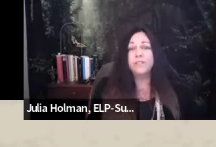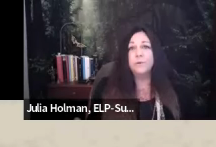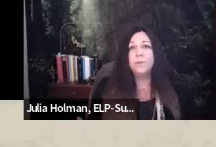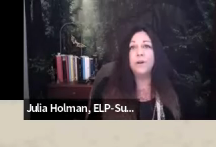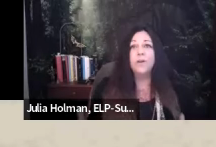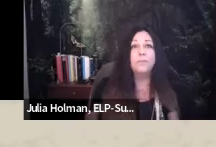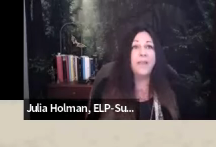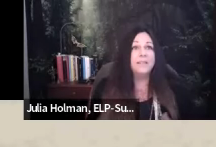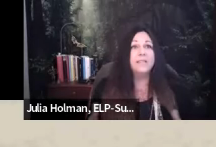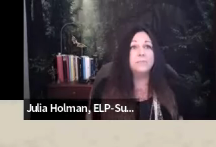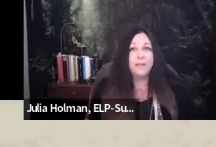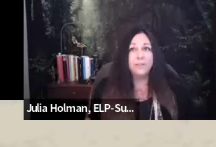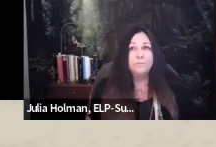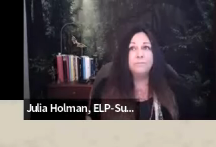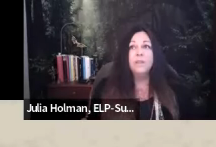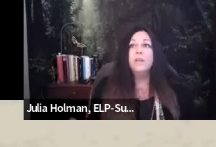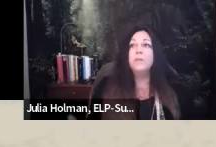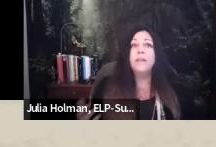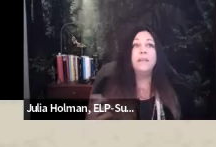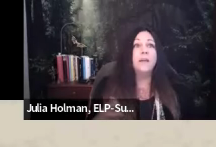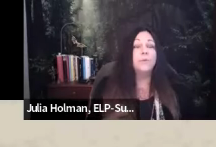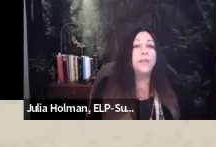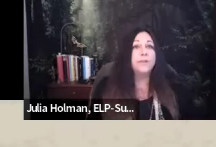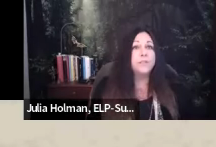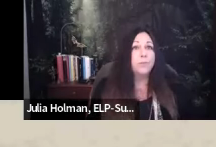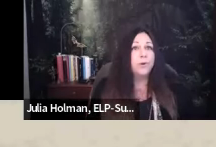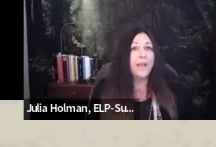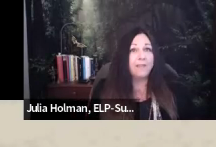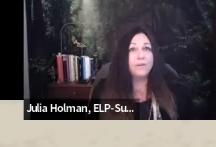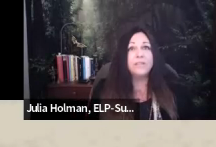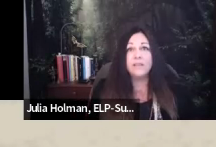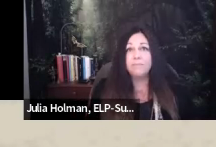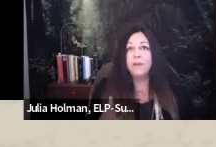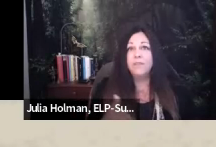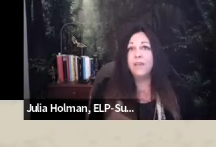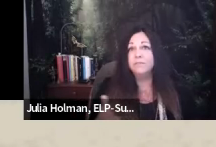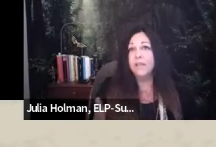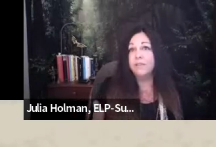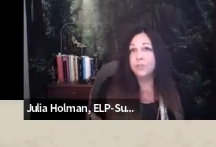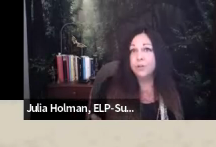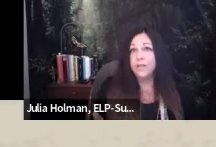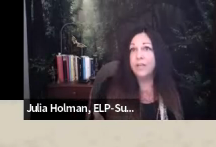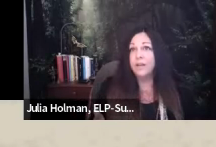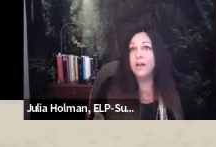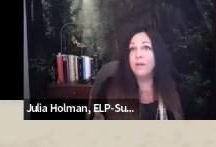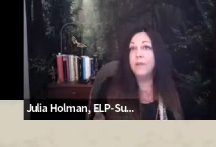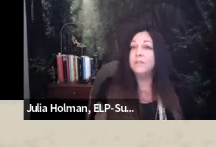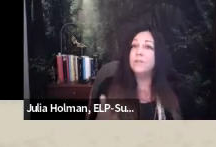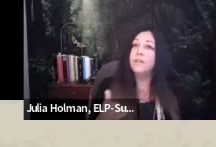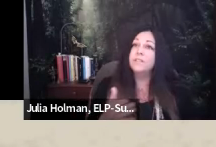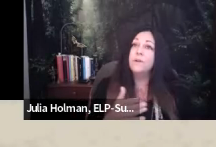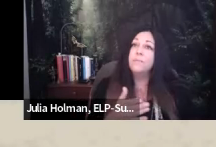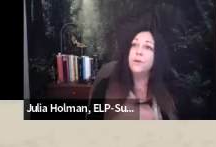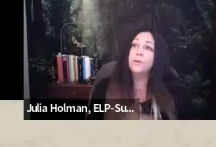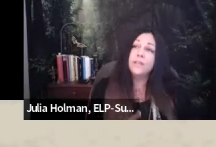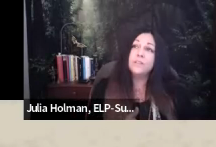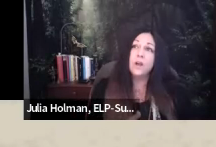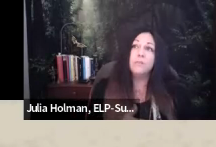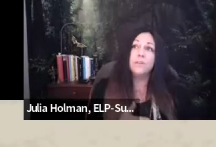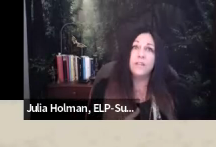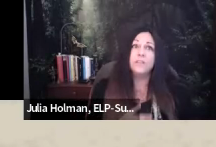we embrace what we call the PANDA spectrum, meaning that we're here to support every step of the end-of-life journey. And so that's from